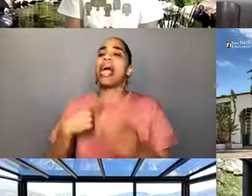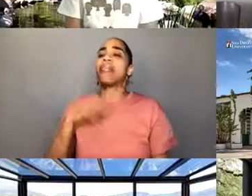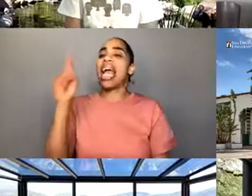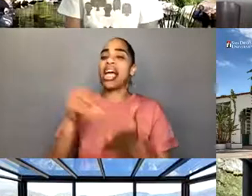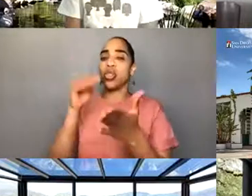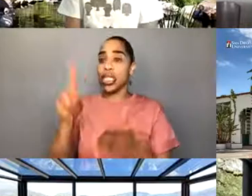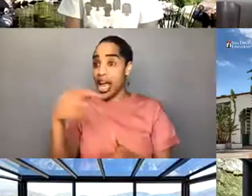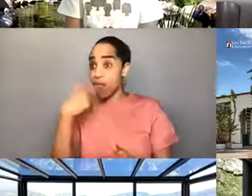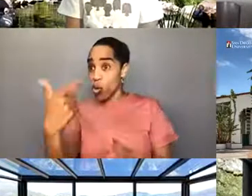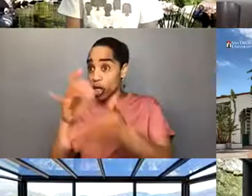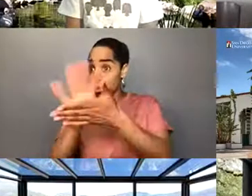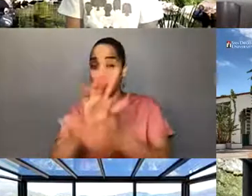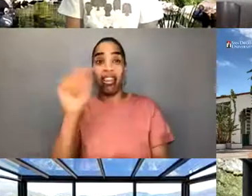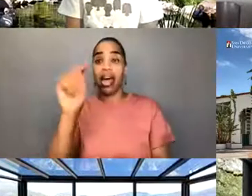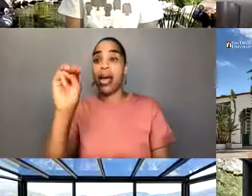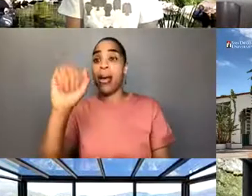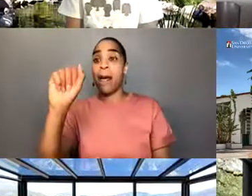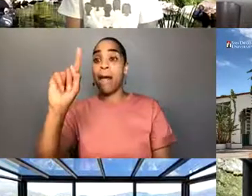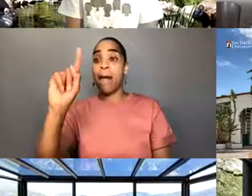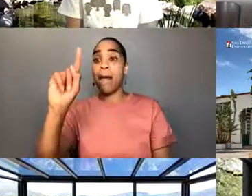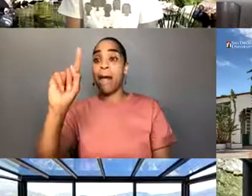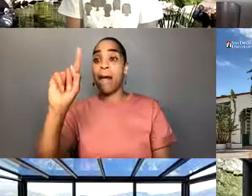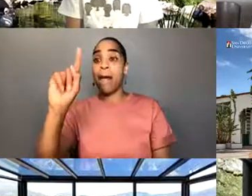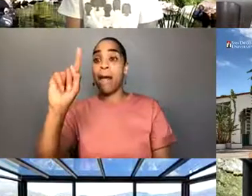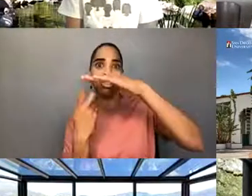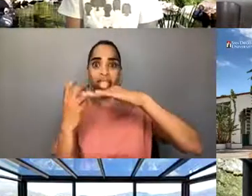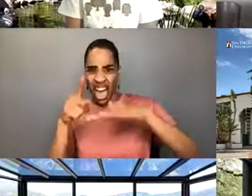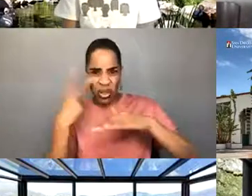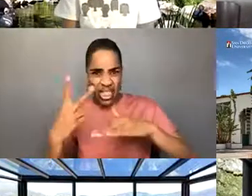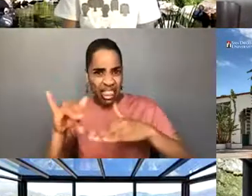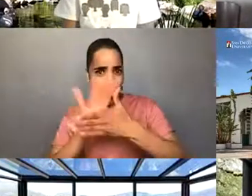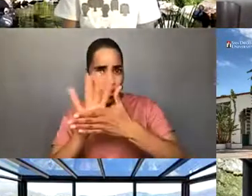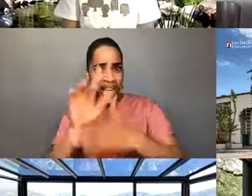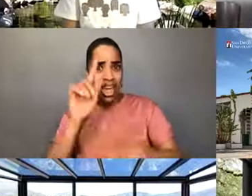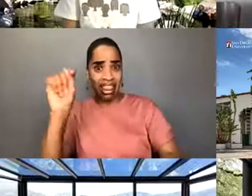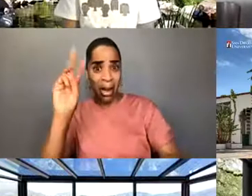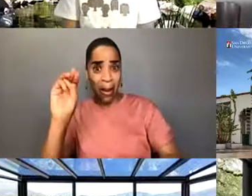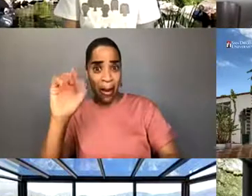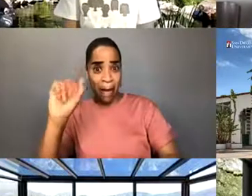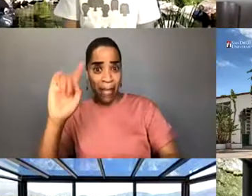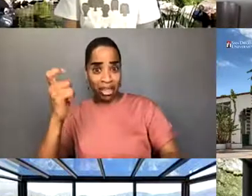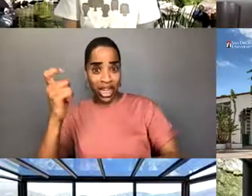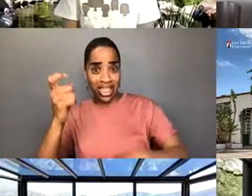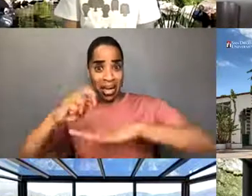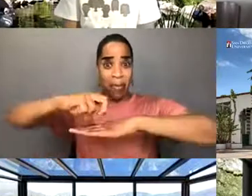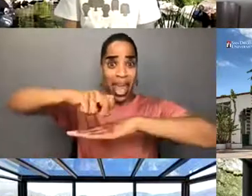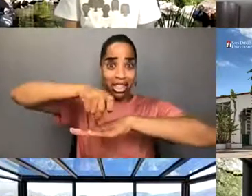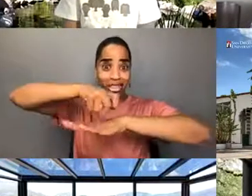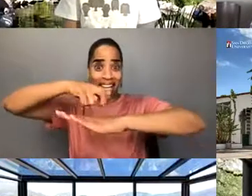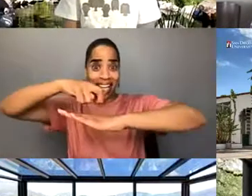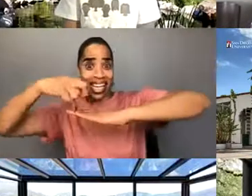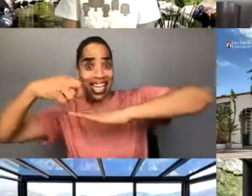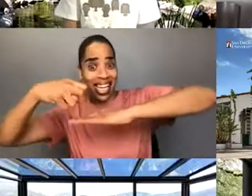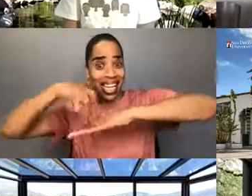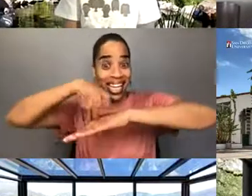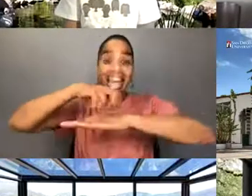seen the movie The Matrix, everybody gets blank stares. So I don't know if y'all have seen the movie The Matrix or not, but if you have seen the movie The Matrix,